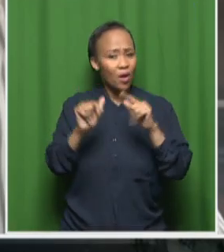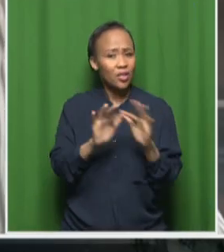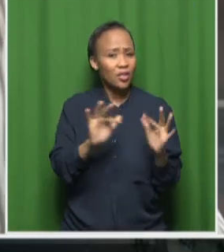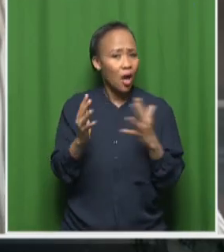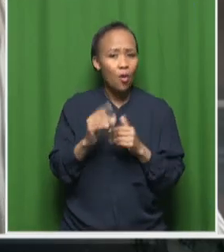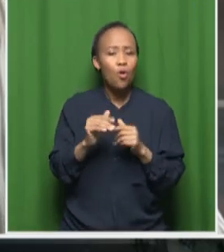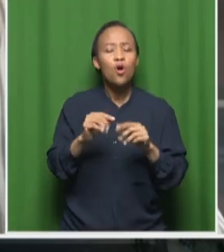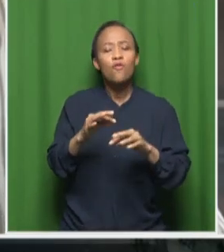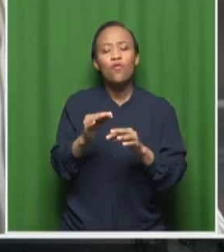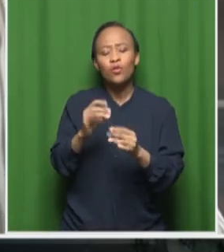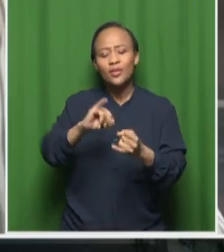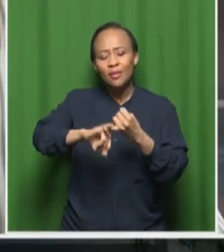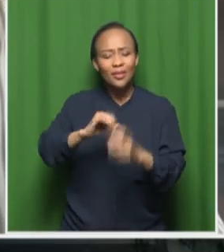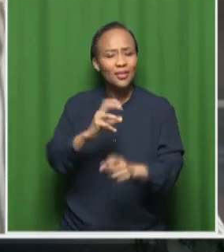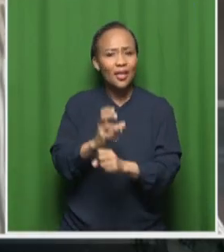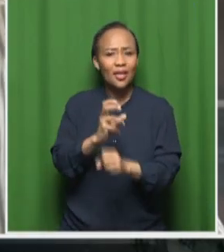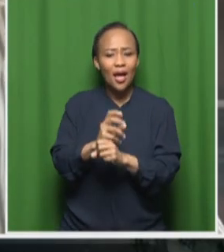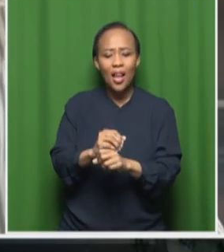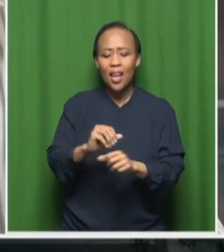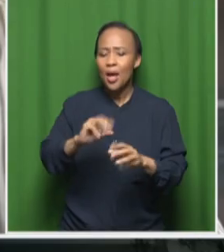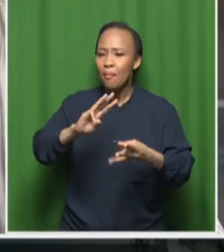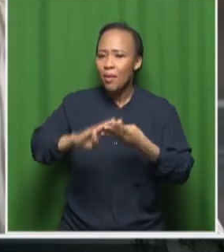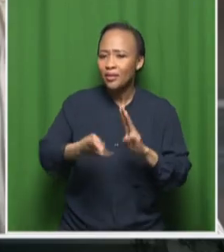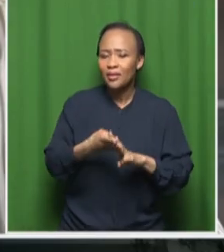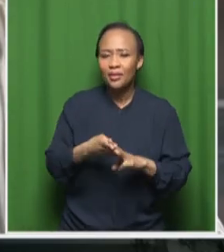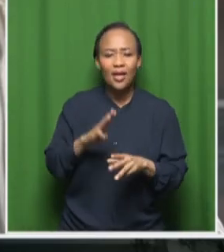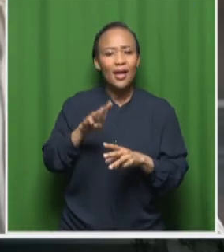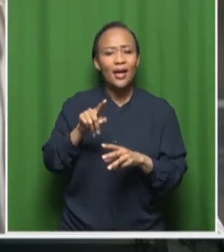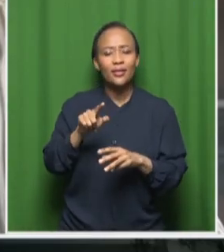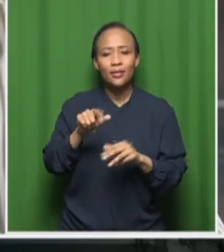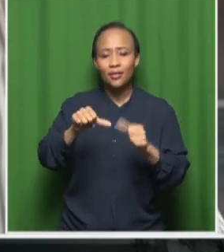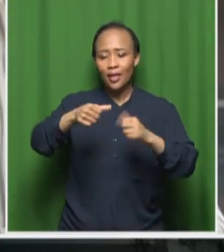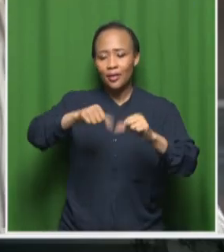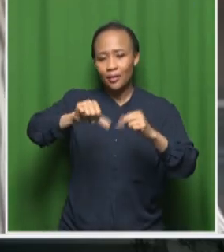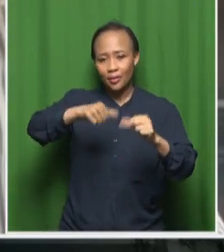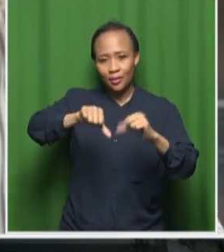and science, which have traditionally been taught and understood in English?